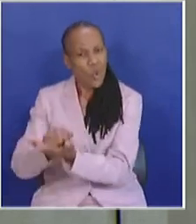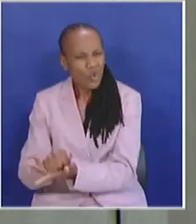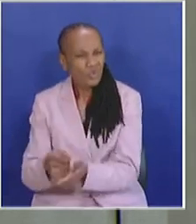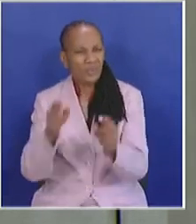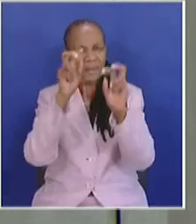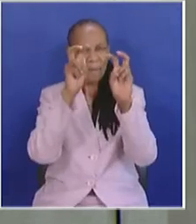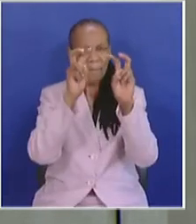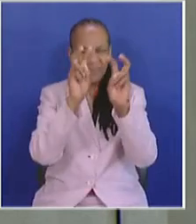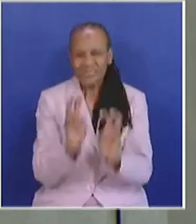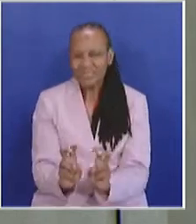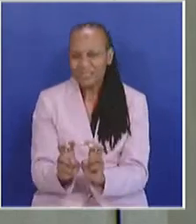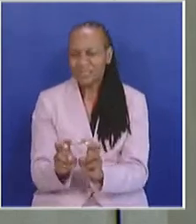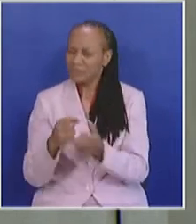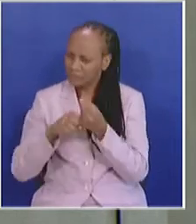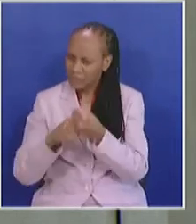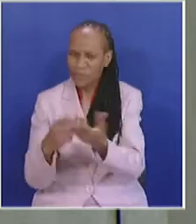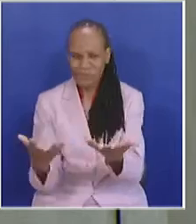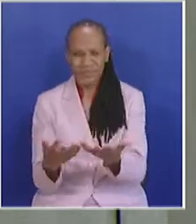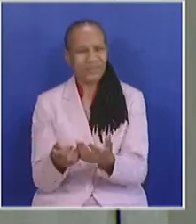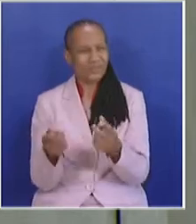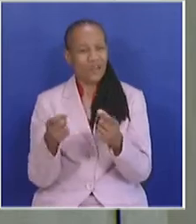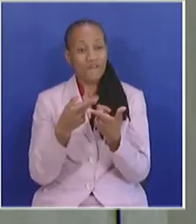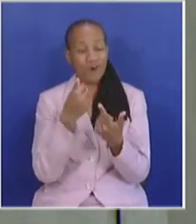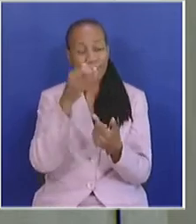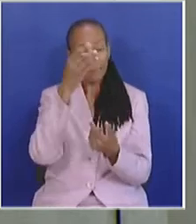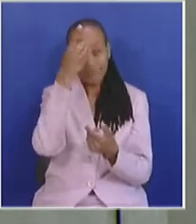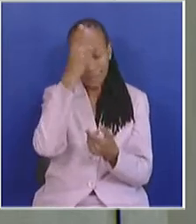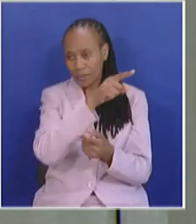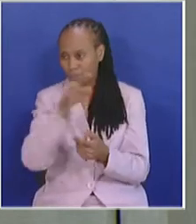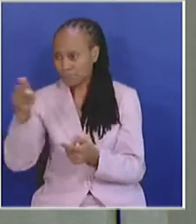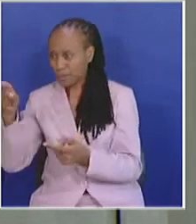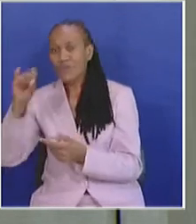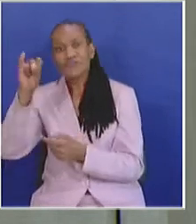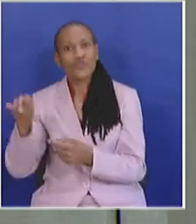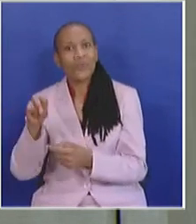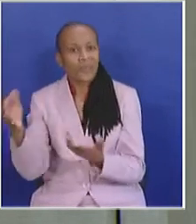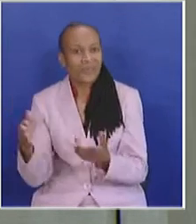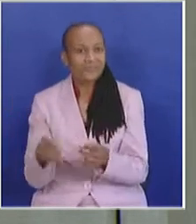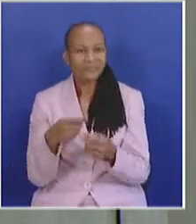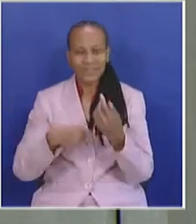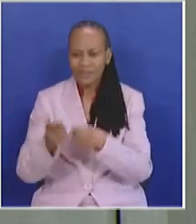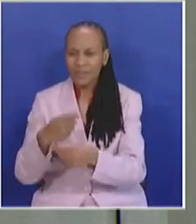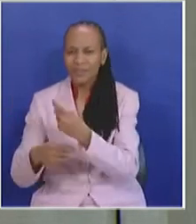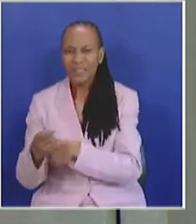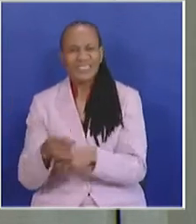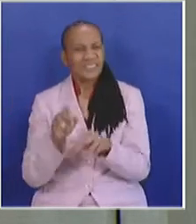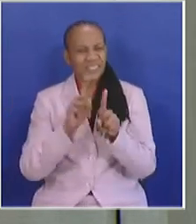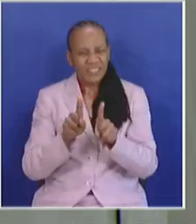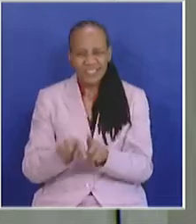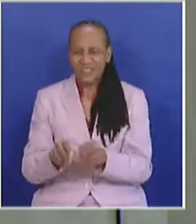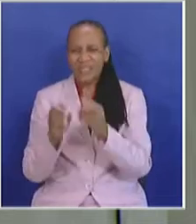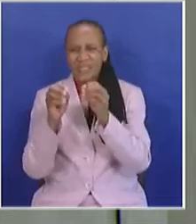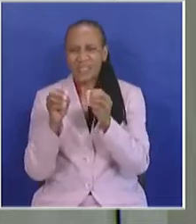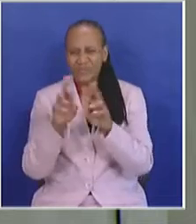plants, liquid fuels from Durban to Johannesburg, commodities such as iron ore and magnesium to our